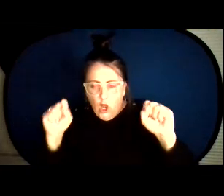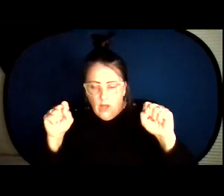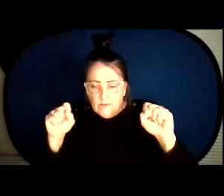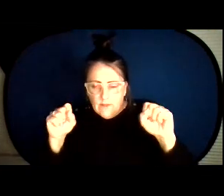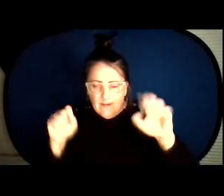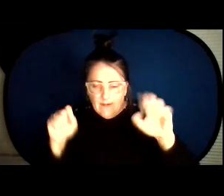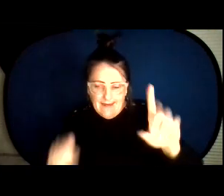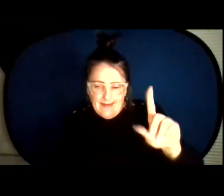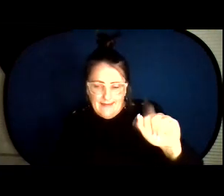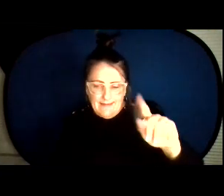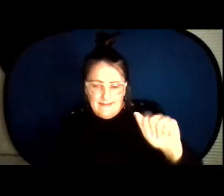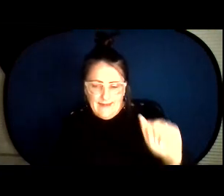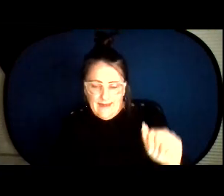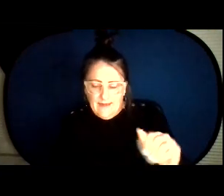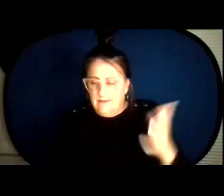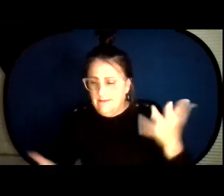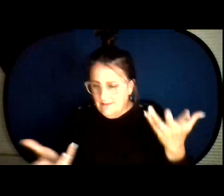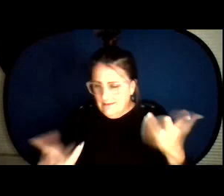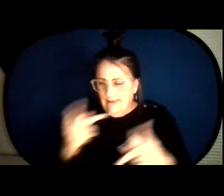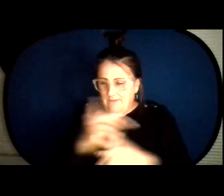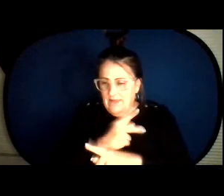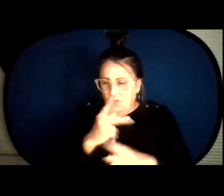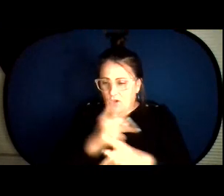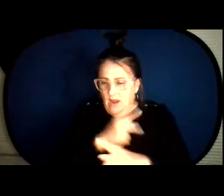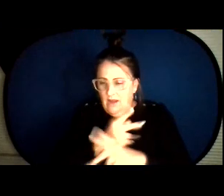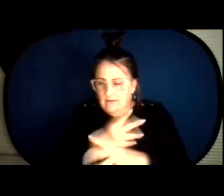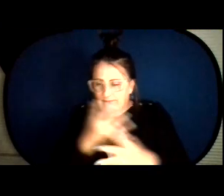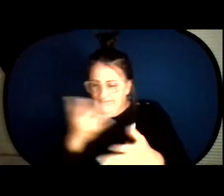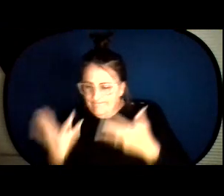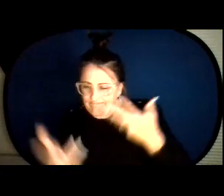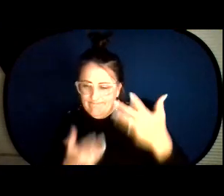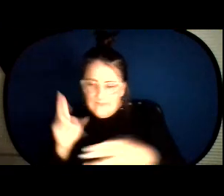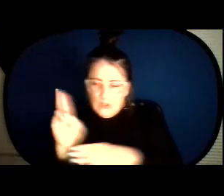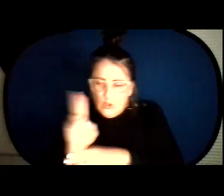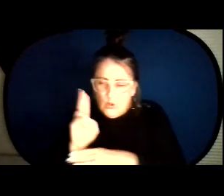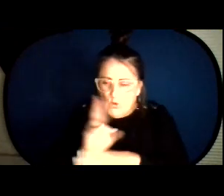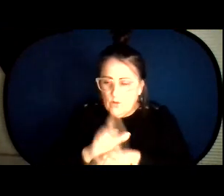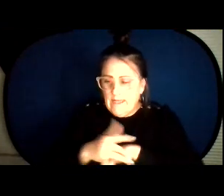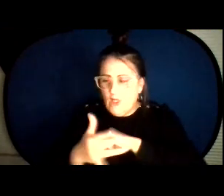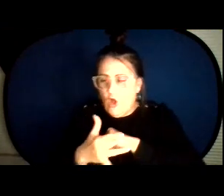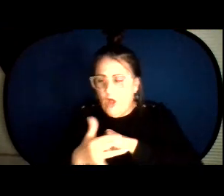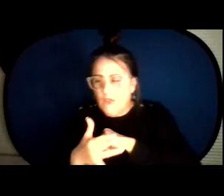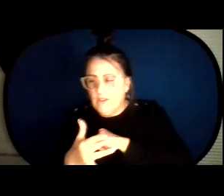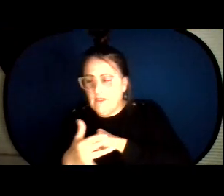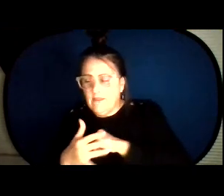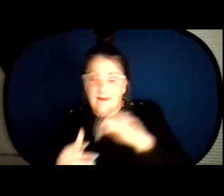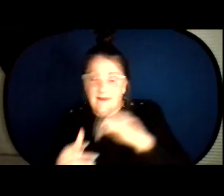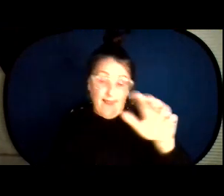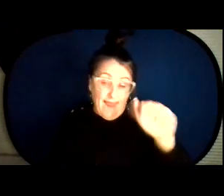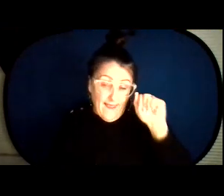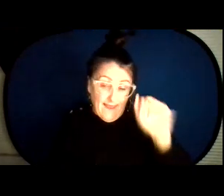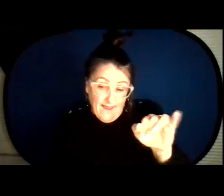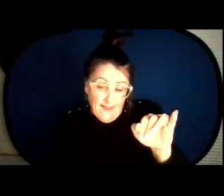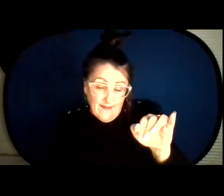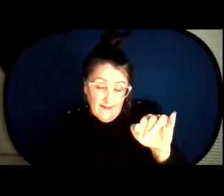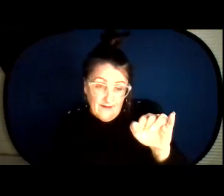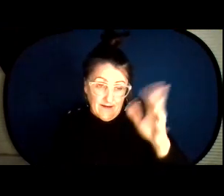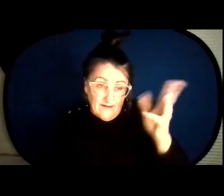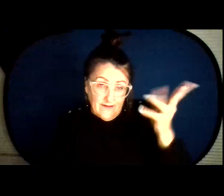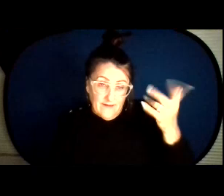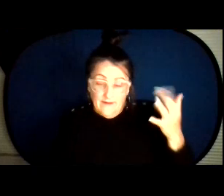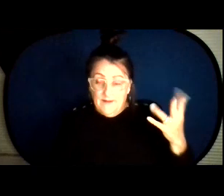data, and how does that figure into how we use technology and AI in